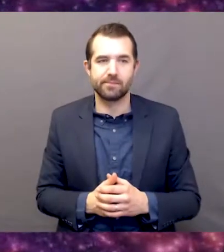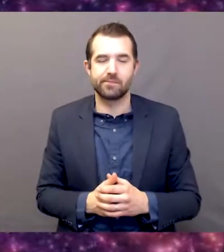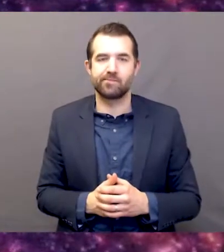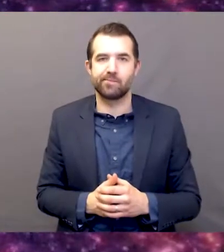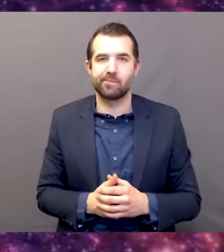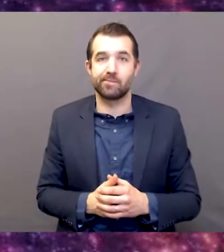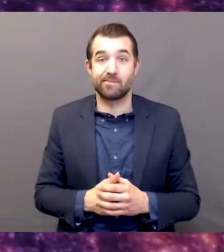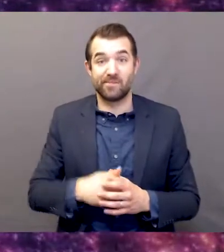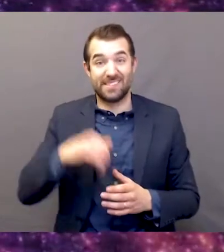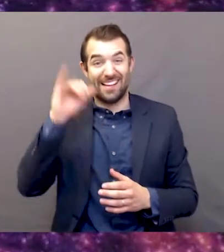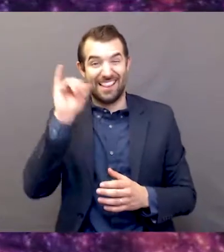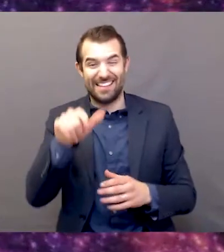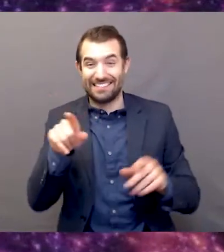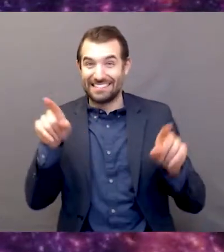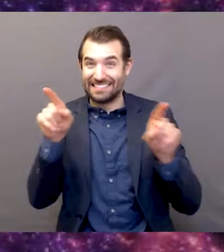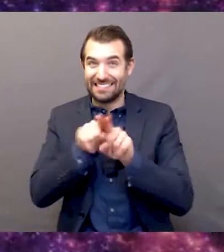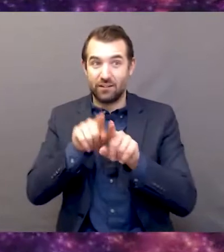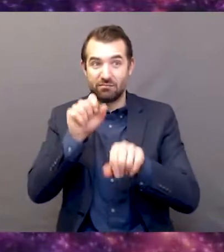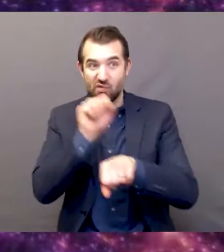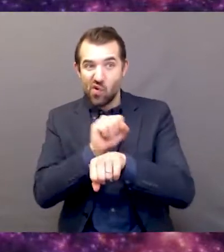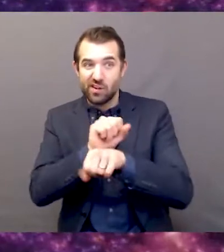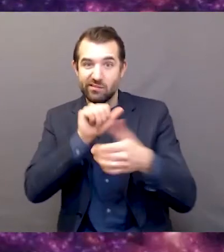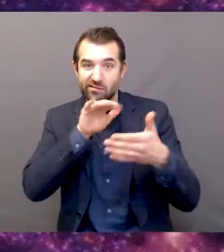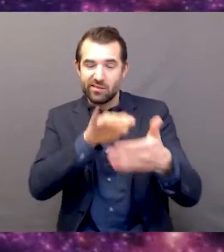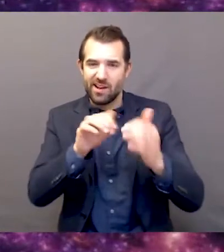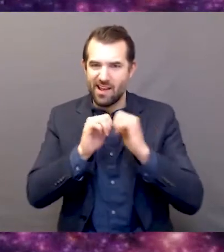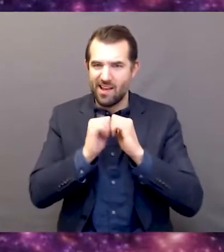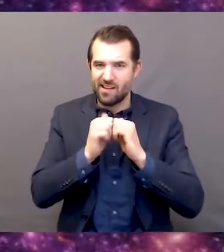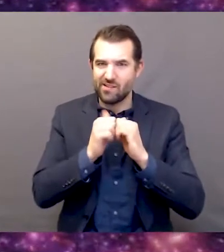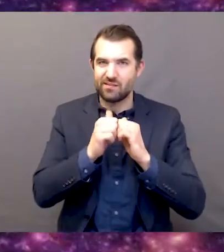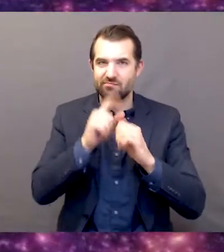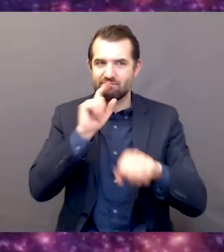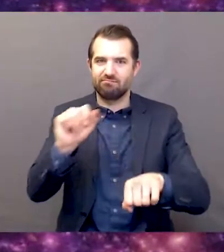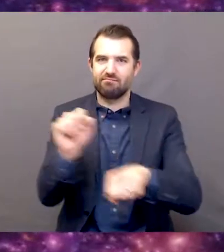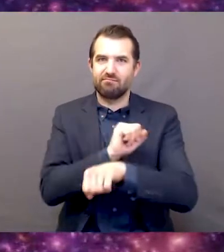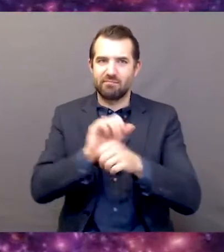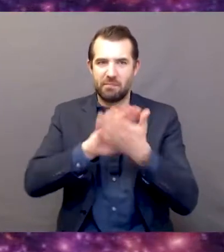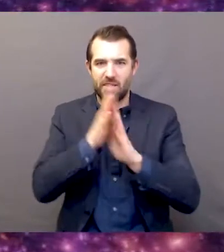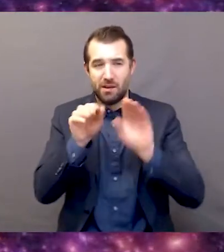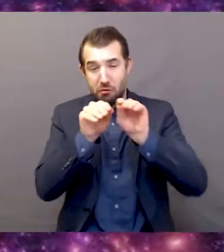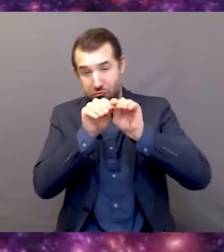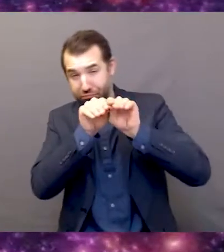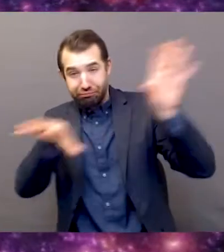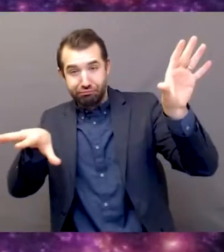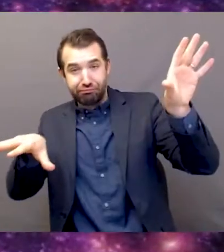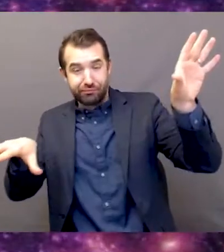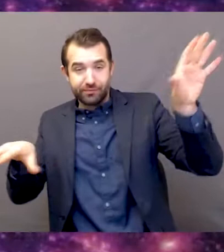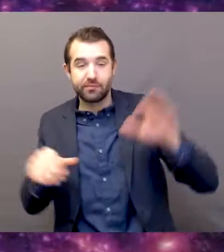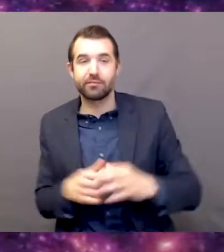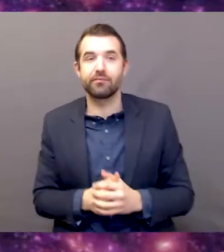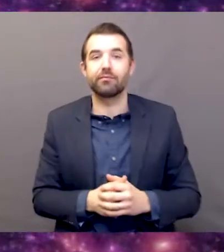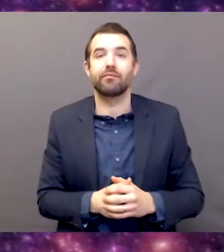From that same work, which described how these jets can form and from the supermassive